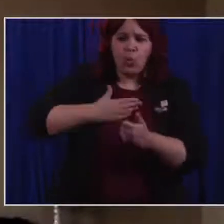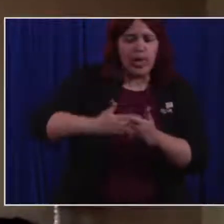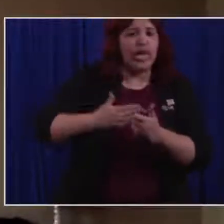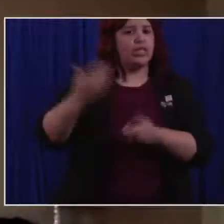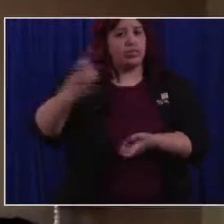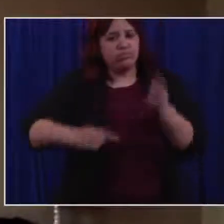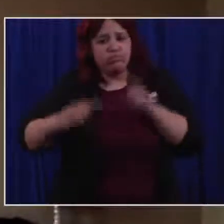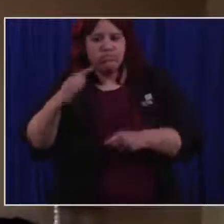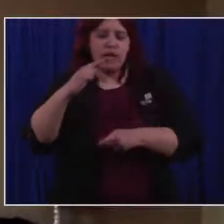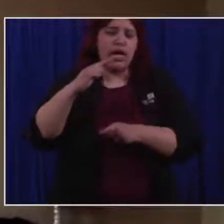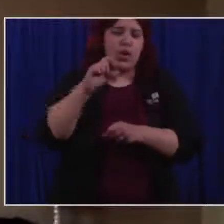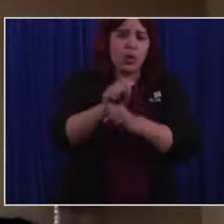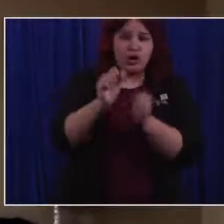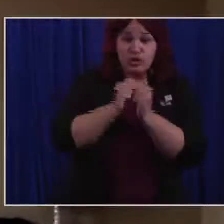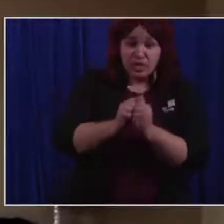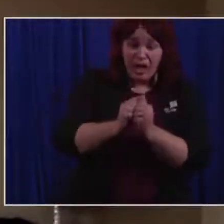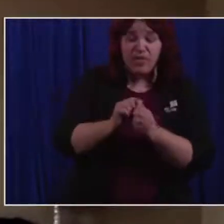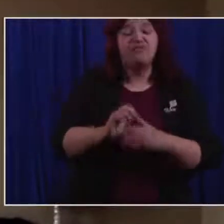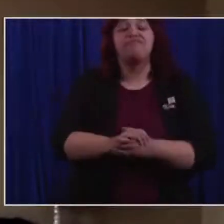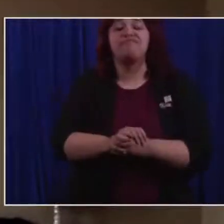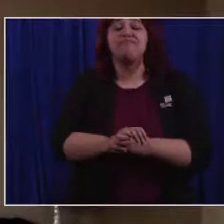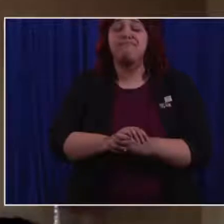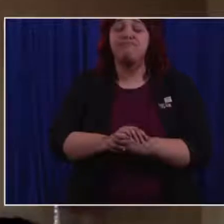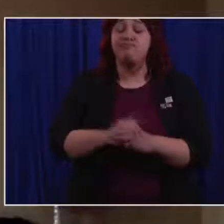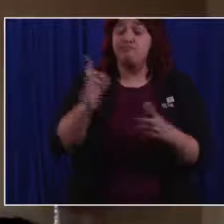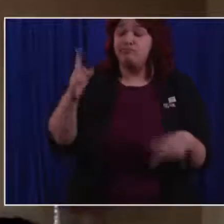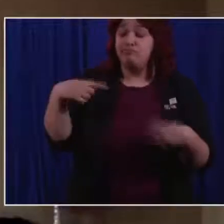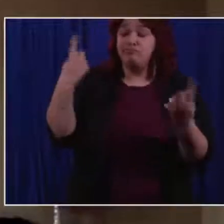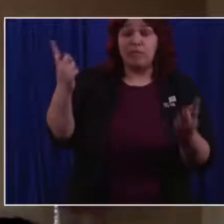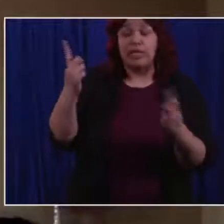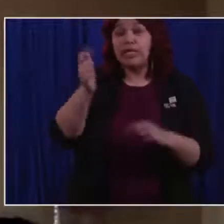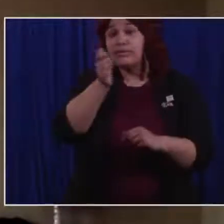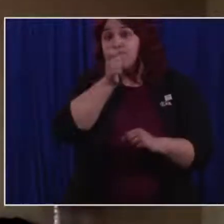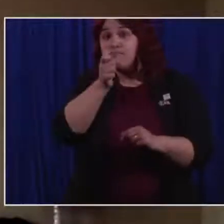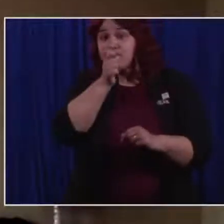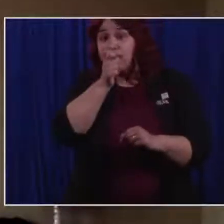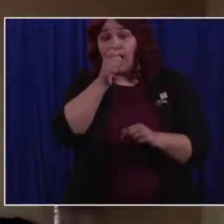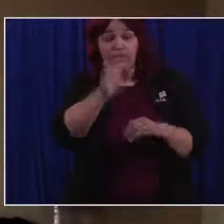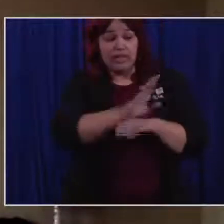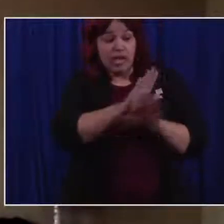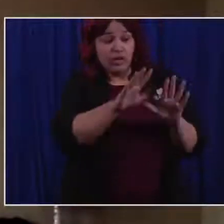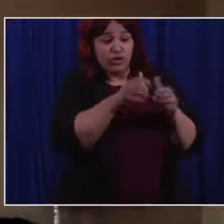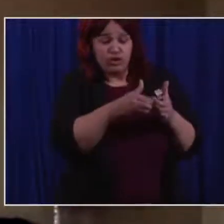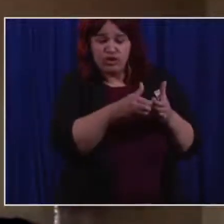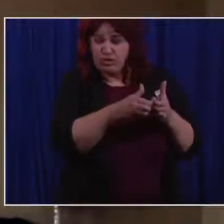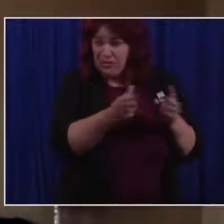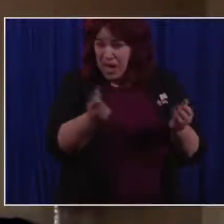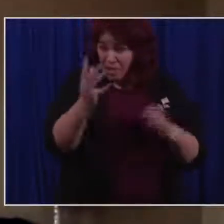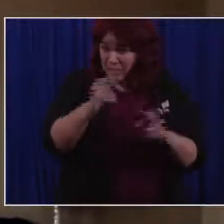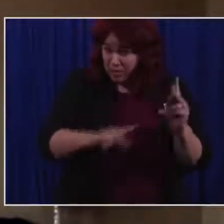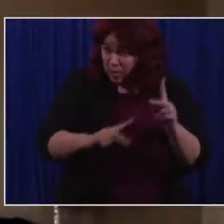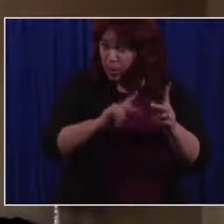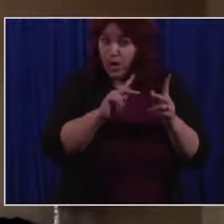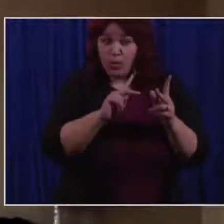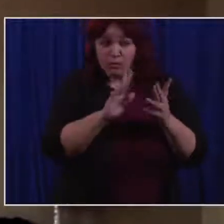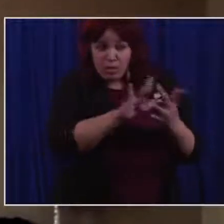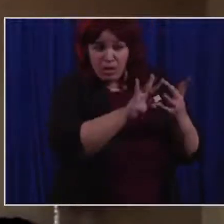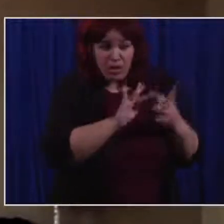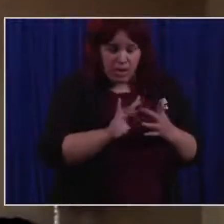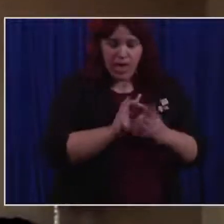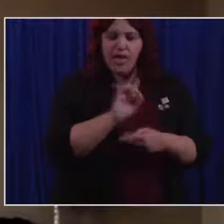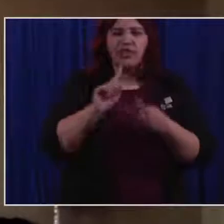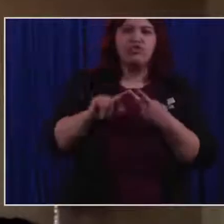number of people that we've been engaged with in the private sector and also in at Jobs and Family Services, but